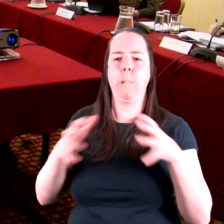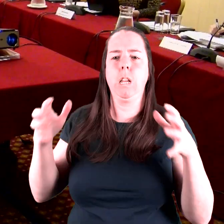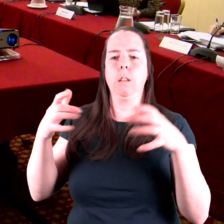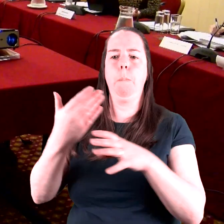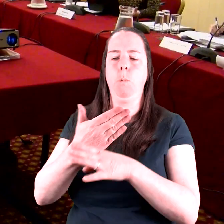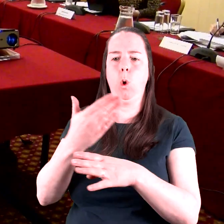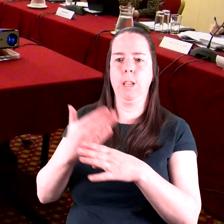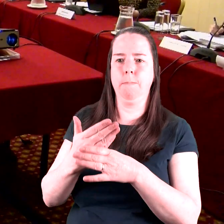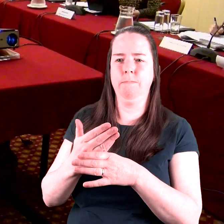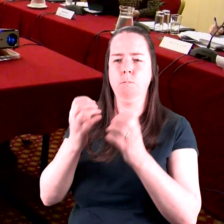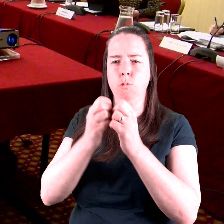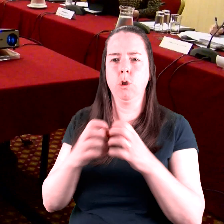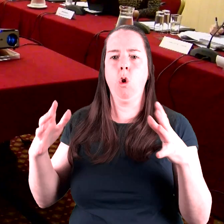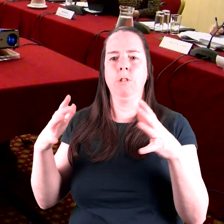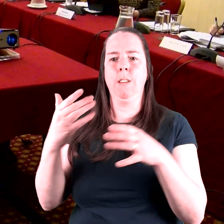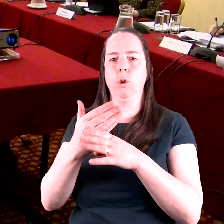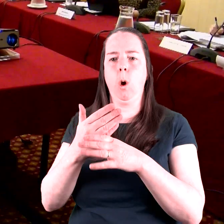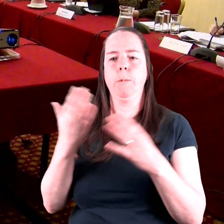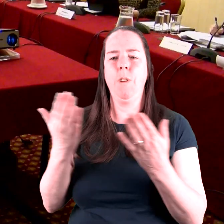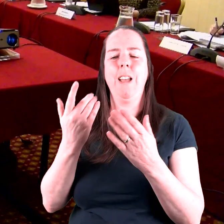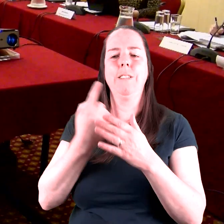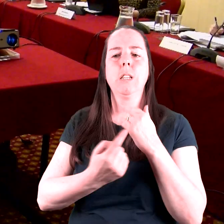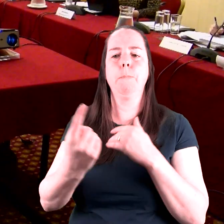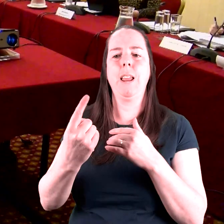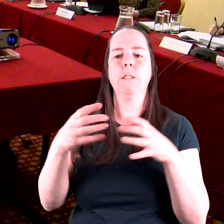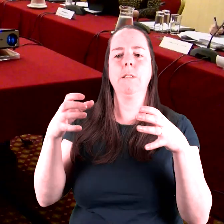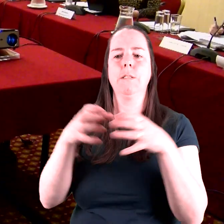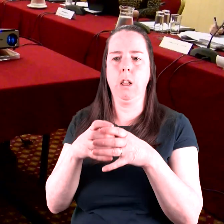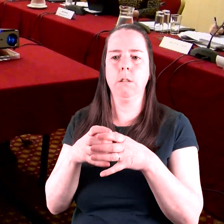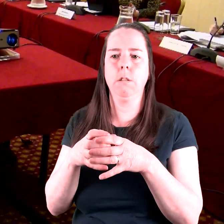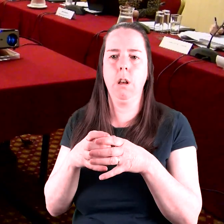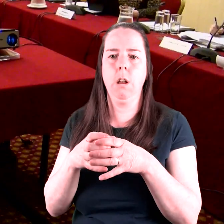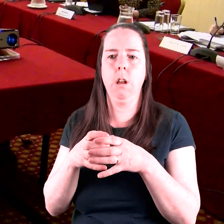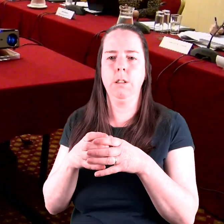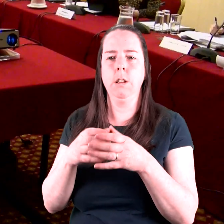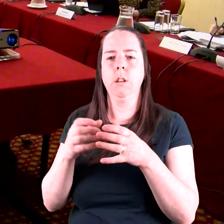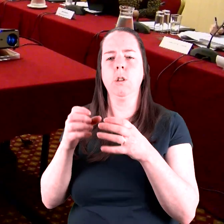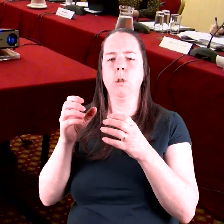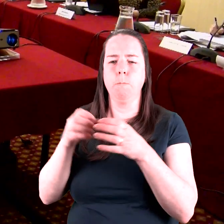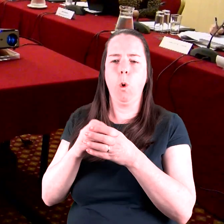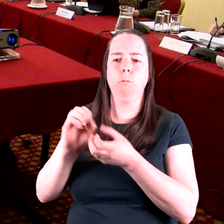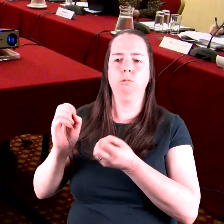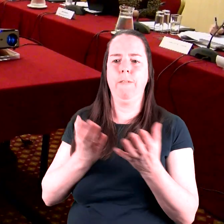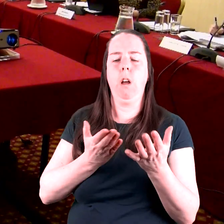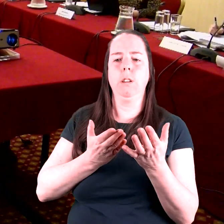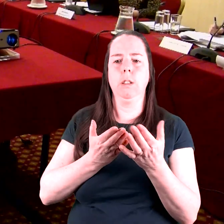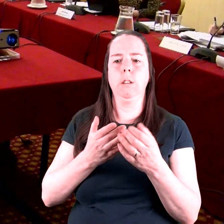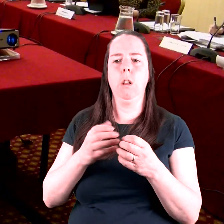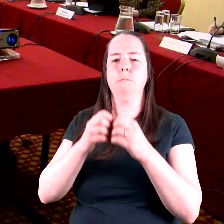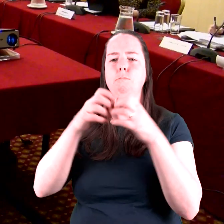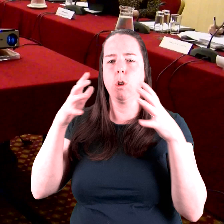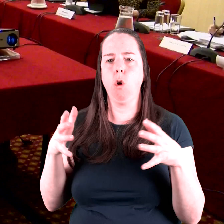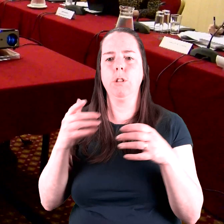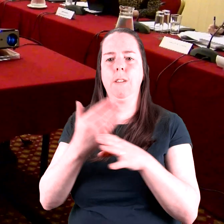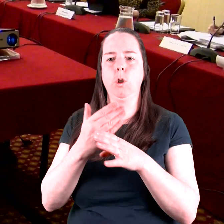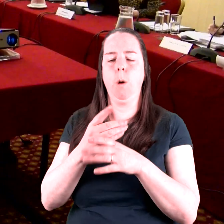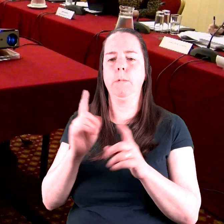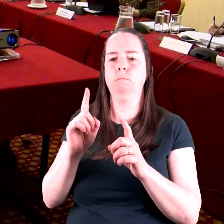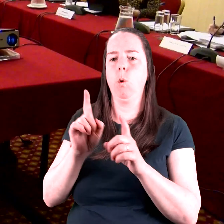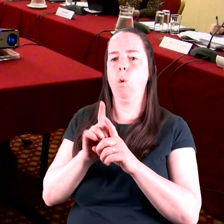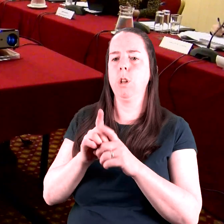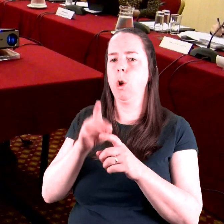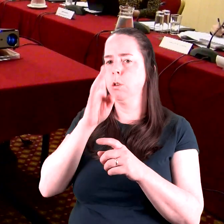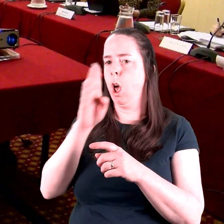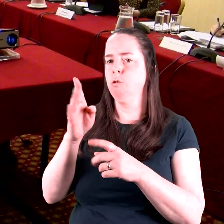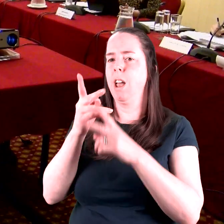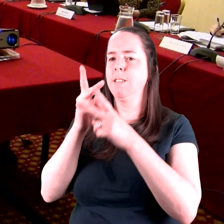employer. The majority of those jobs are in the independent sector, in small providers. The majority of those jobs are